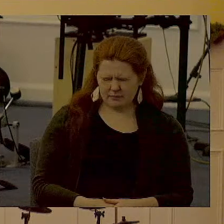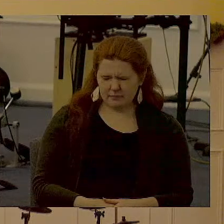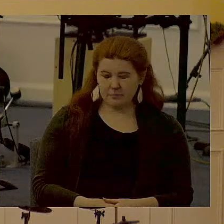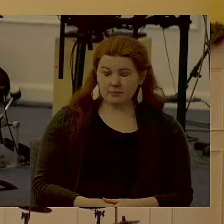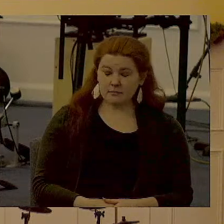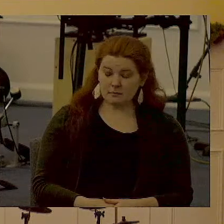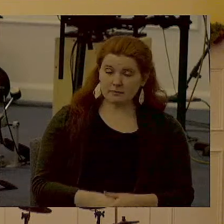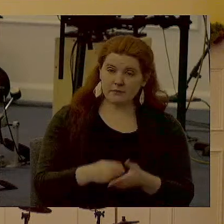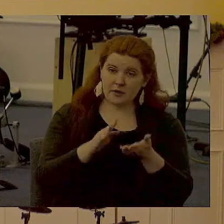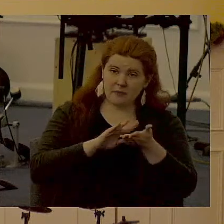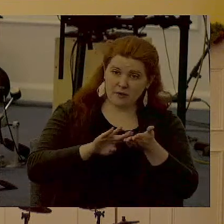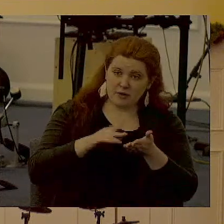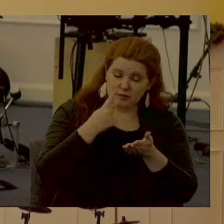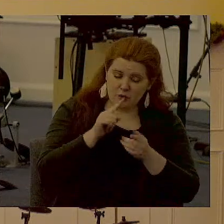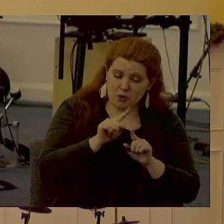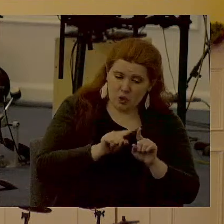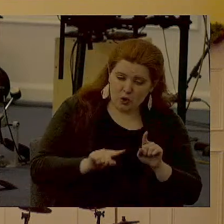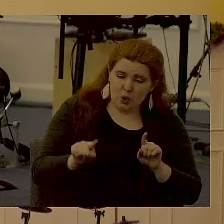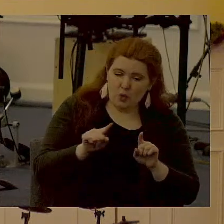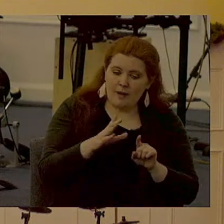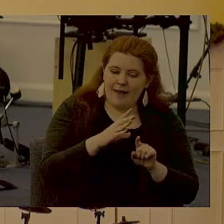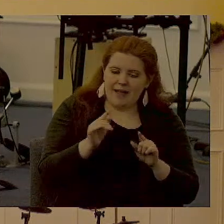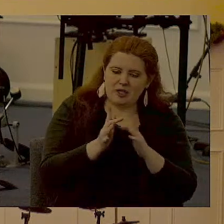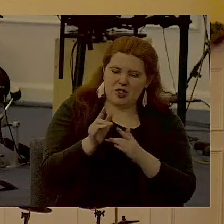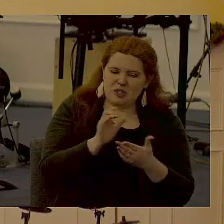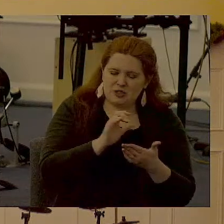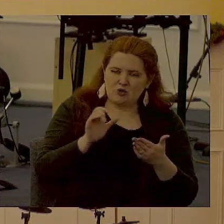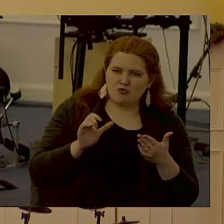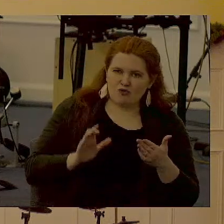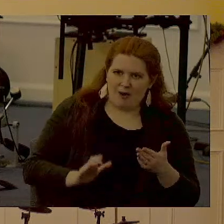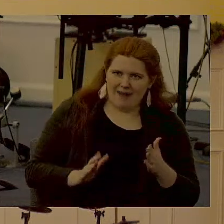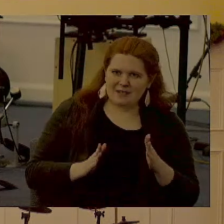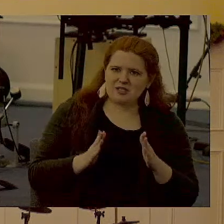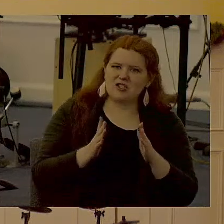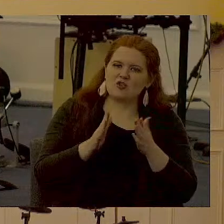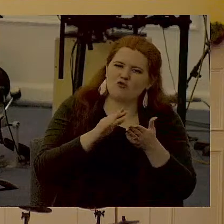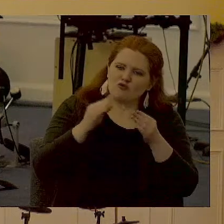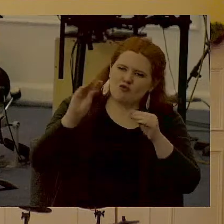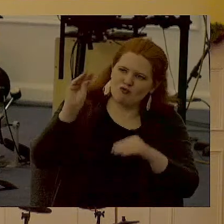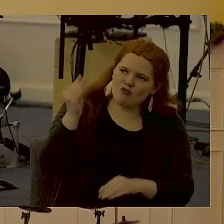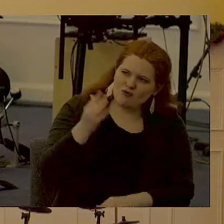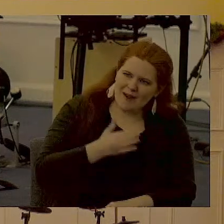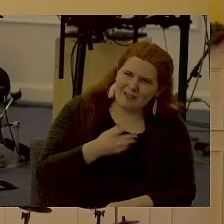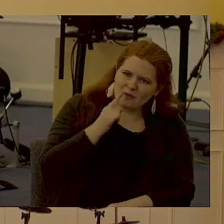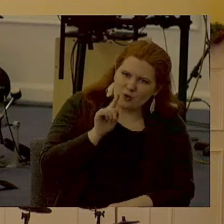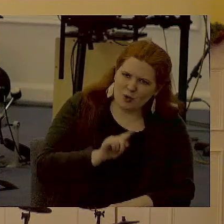There is forgiveness for you in Jesus Christ. There is grace for you in Jesus Christ.